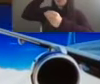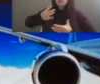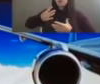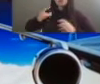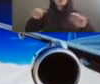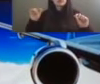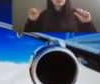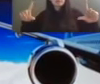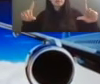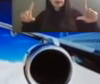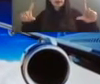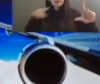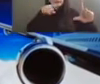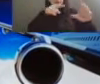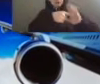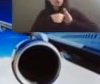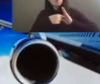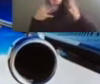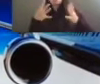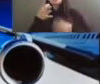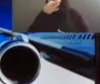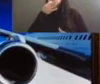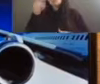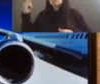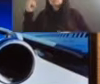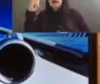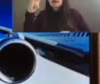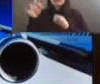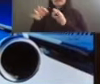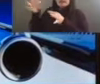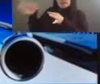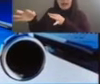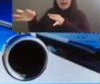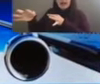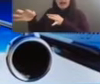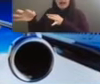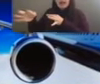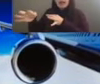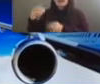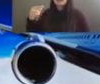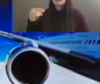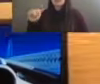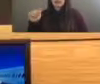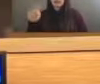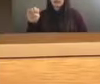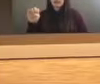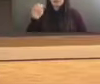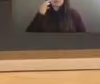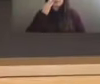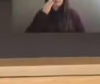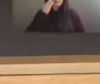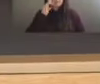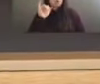shows is what the upcoming flights are, whether delayed and generally what gate they're going to go out of. Okay.